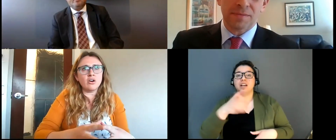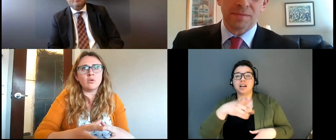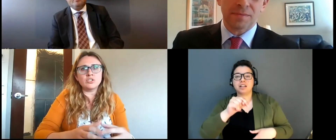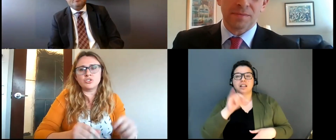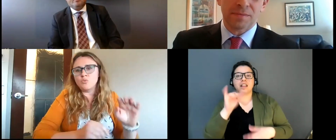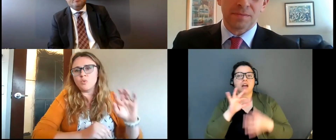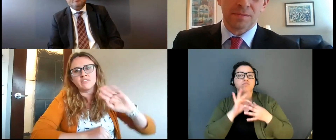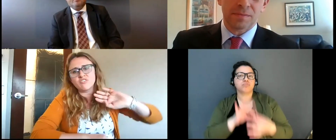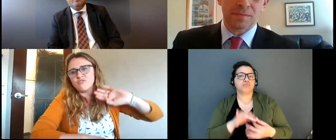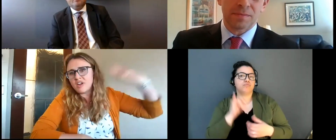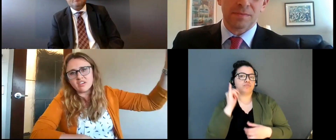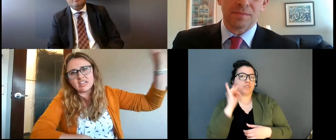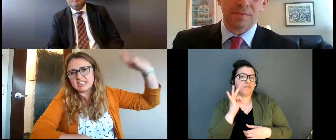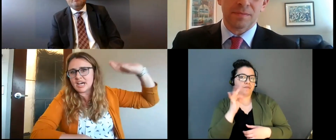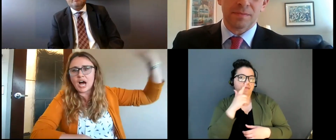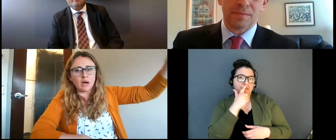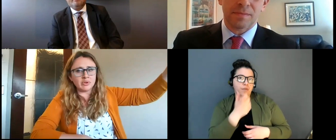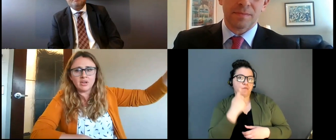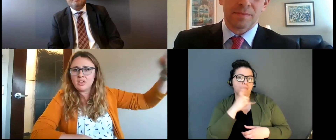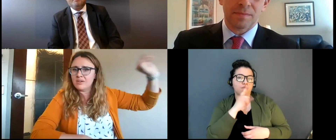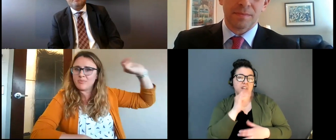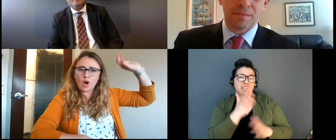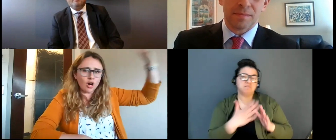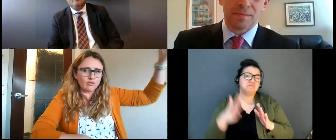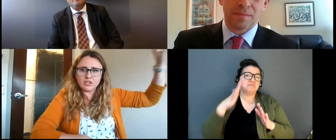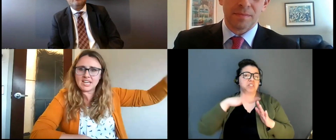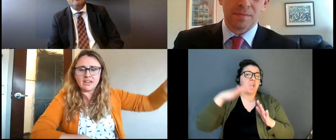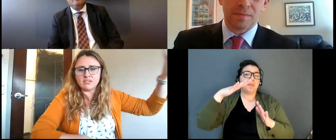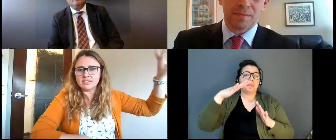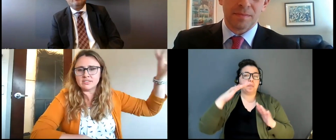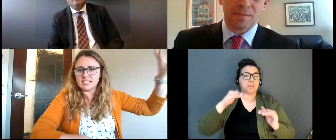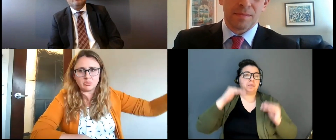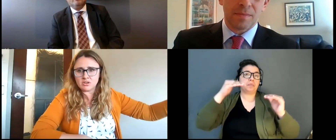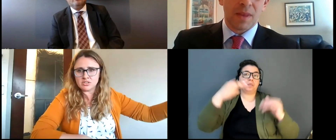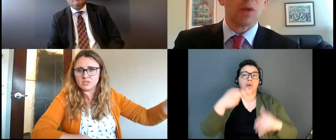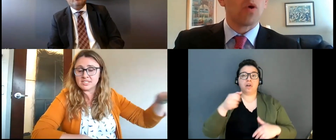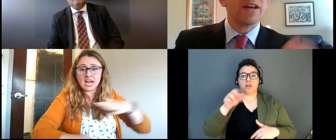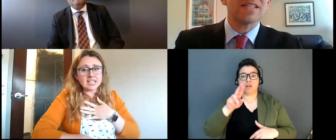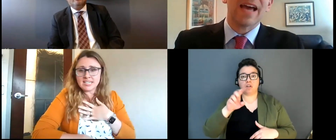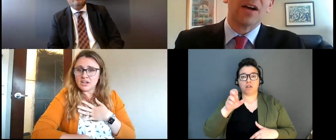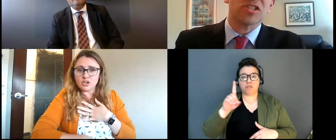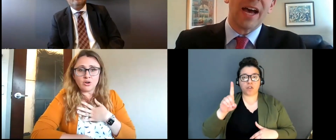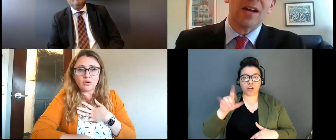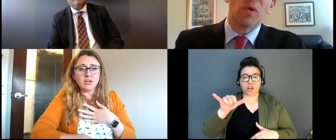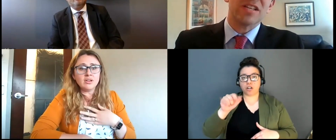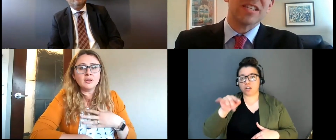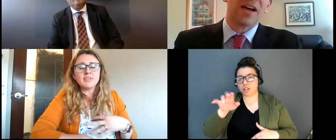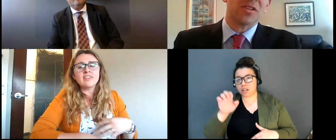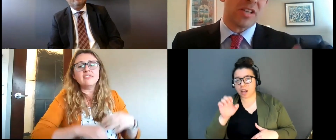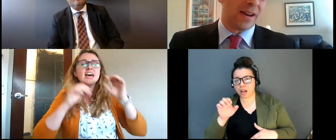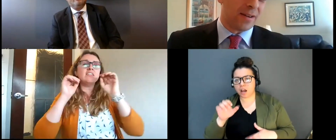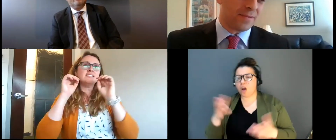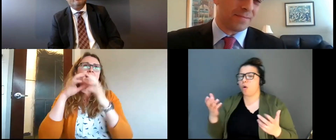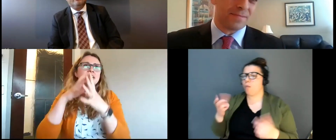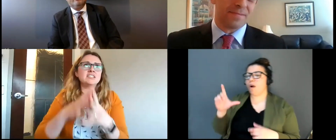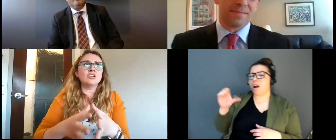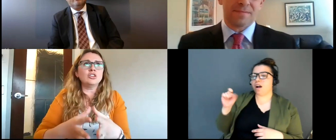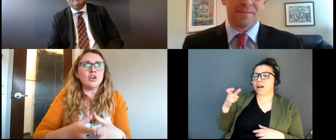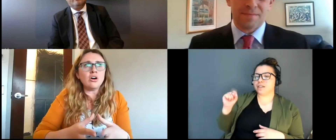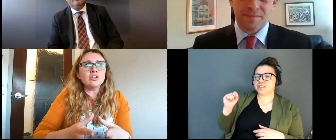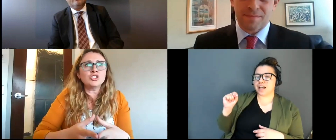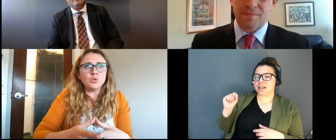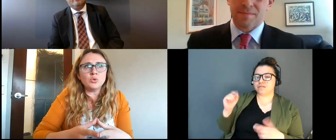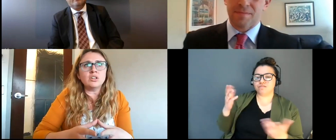to go to one of the very top Harvard, Yale type law schools. And what is the LSAT? What is the LSAT? The LSAT